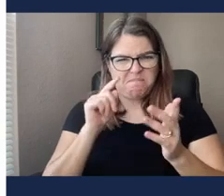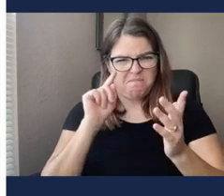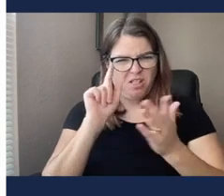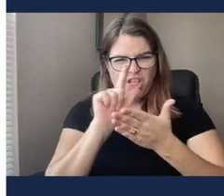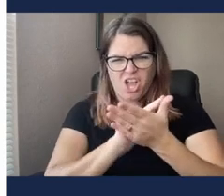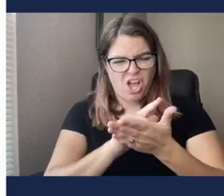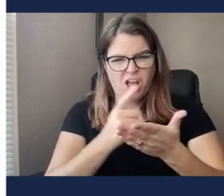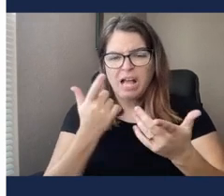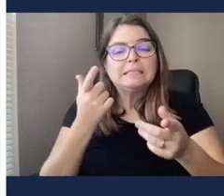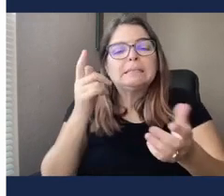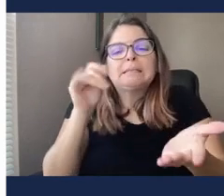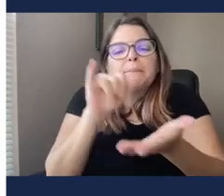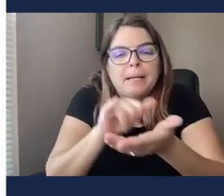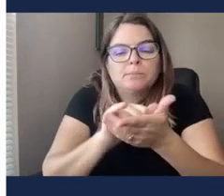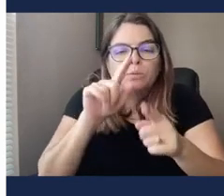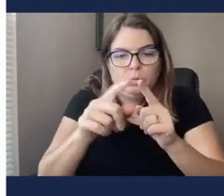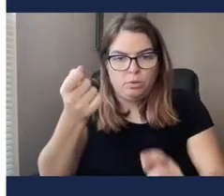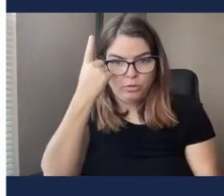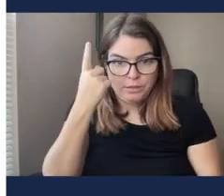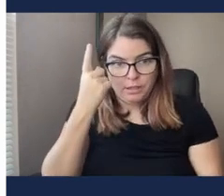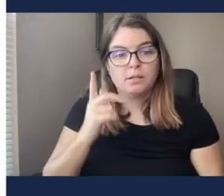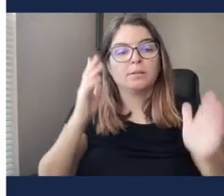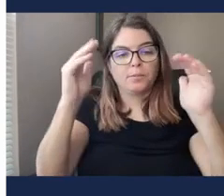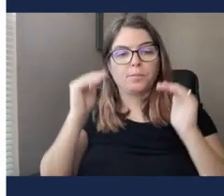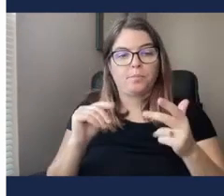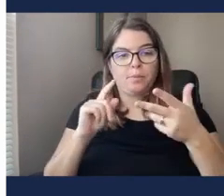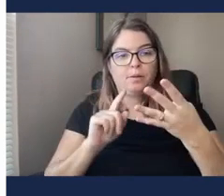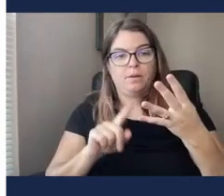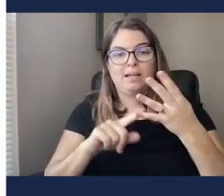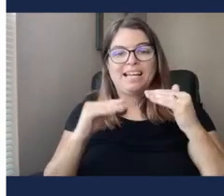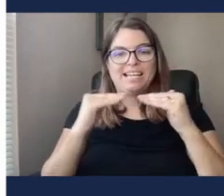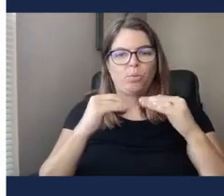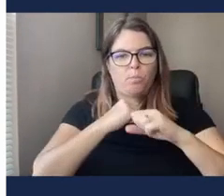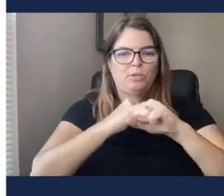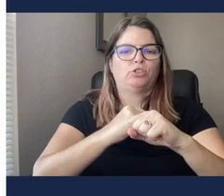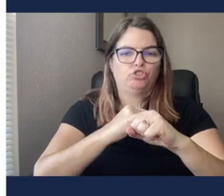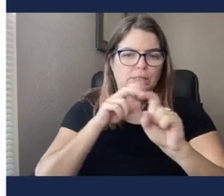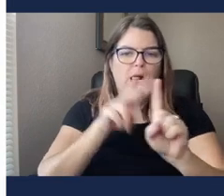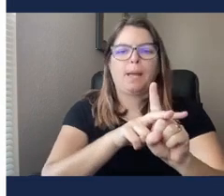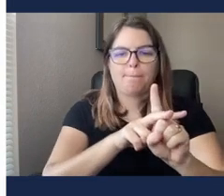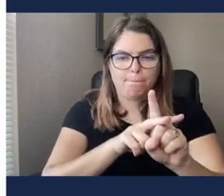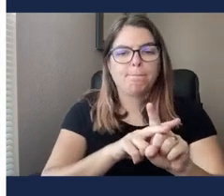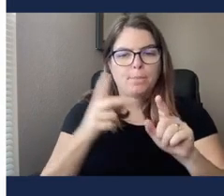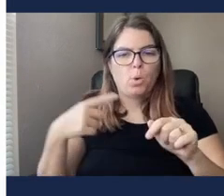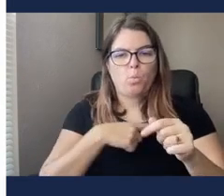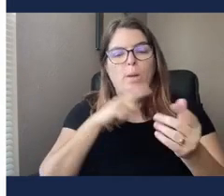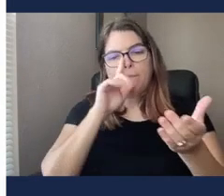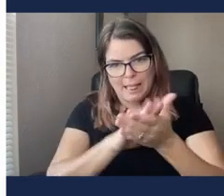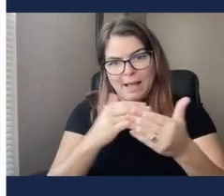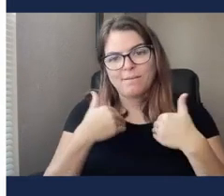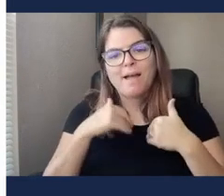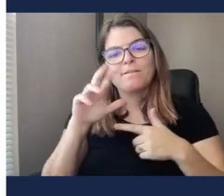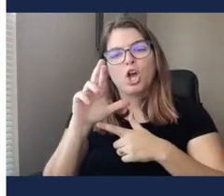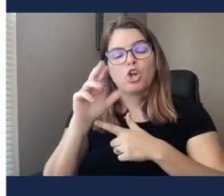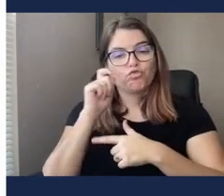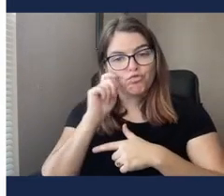totally indecipherable. And finally, we brought an equal protection claim because we believe that there is a racially discriminatory